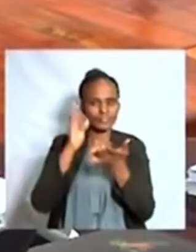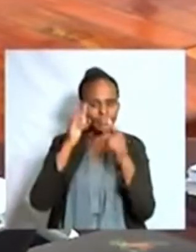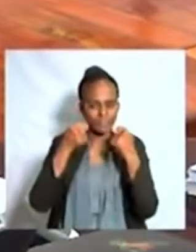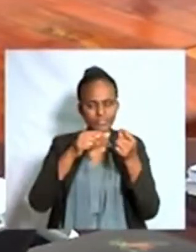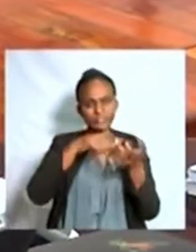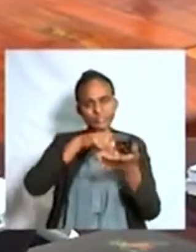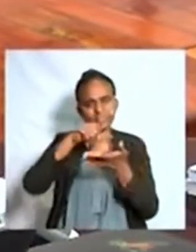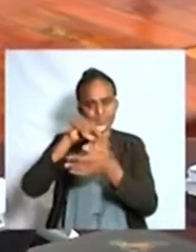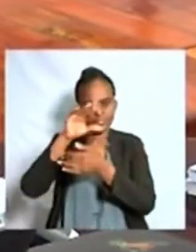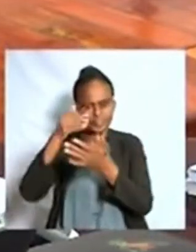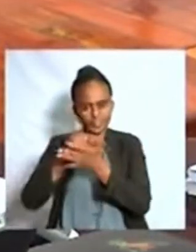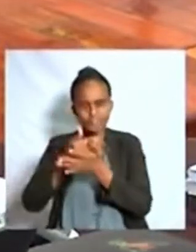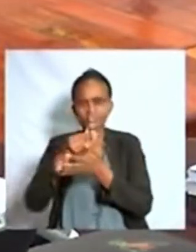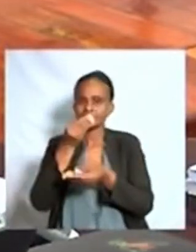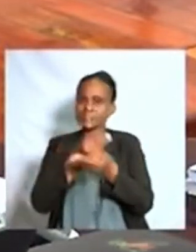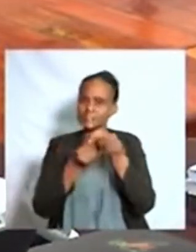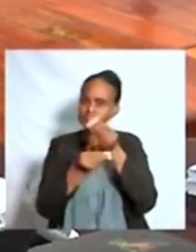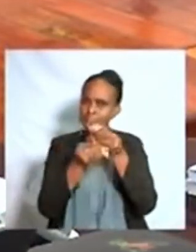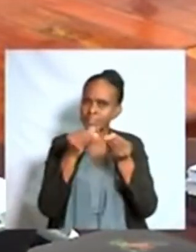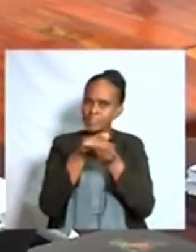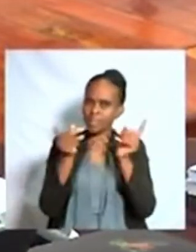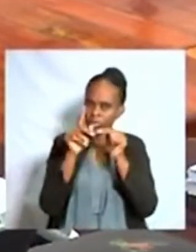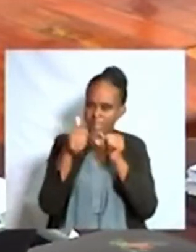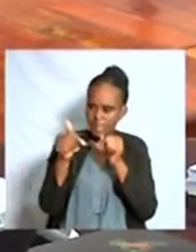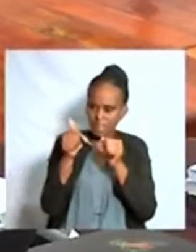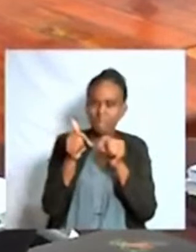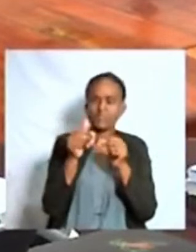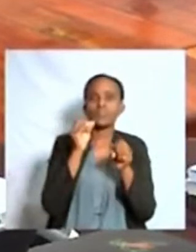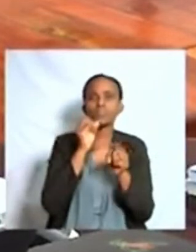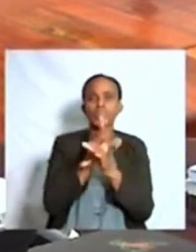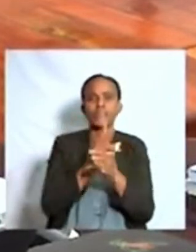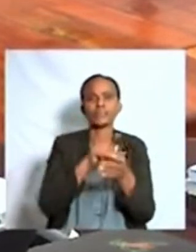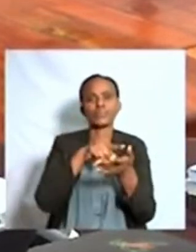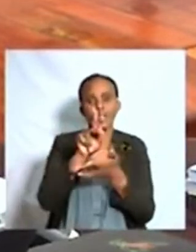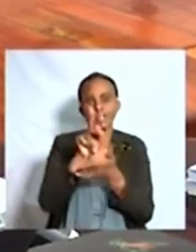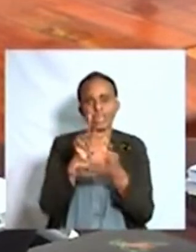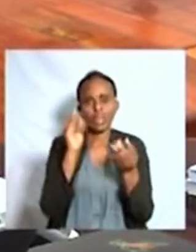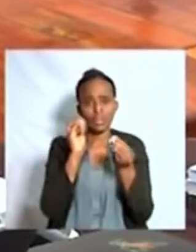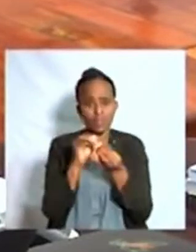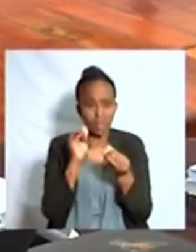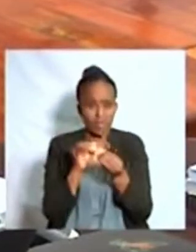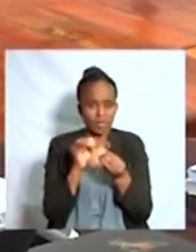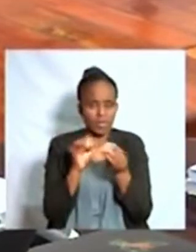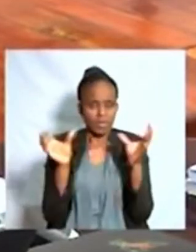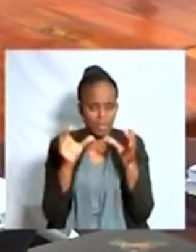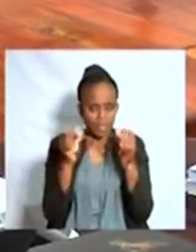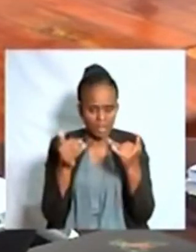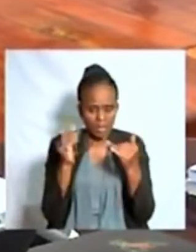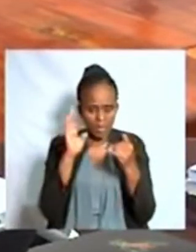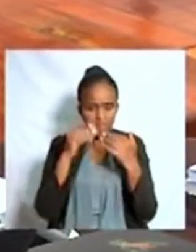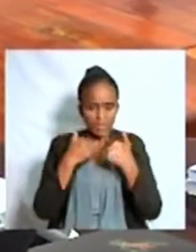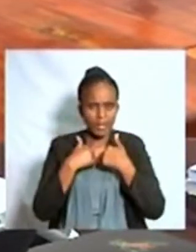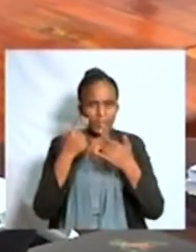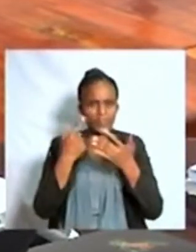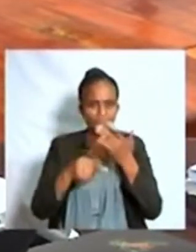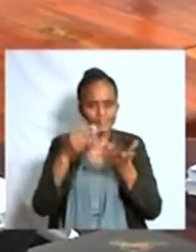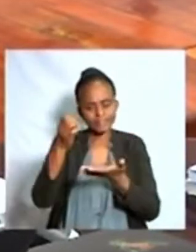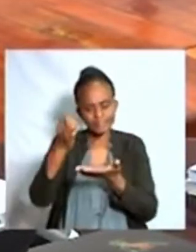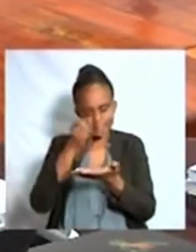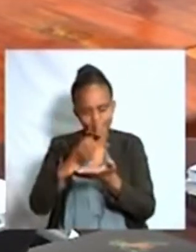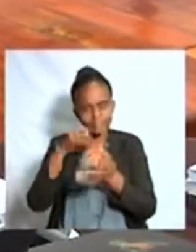pay the statutory obligations as and when they fall due. Further, The Council will undertake to engage the